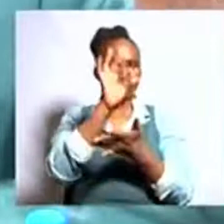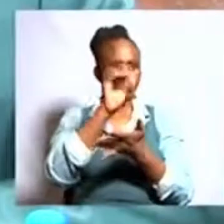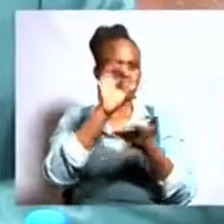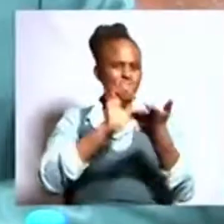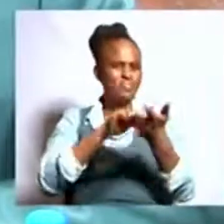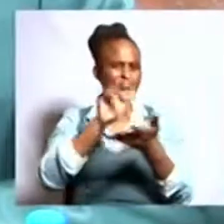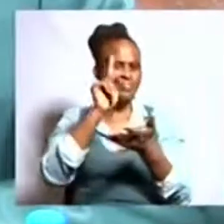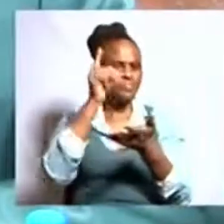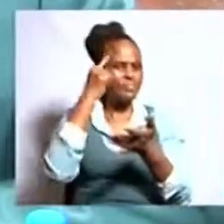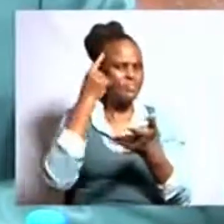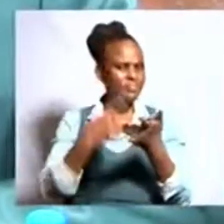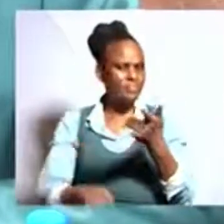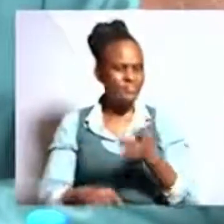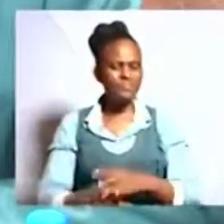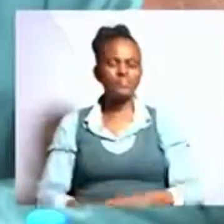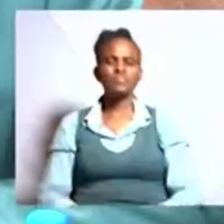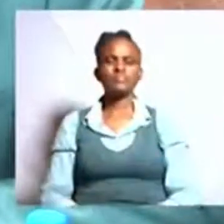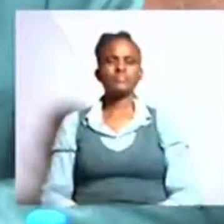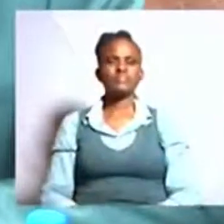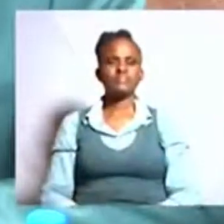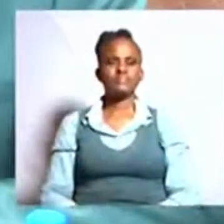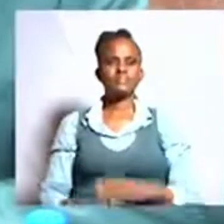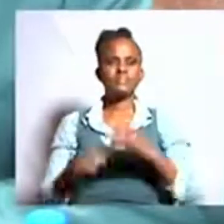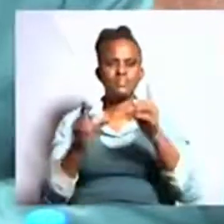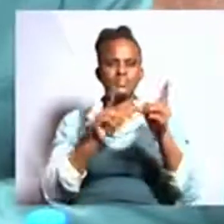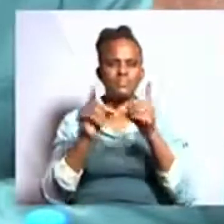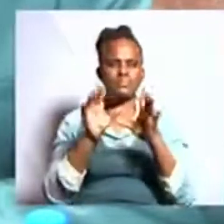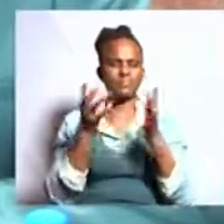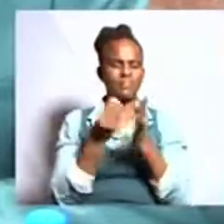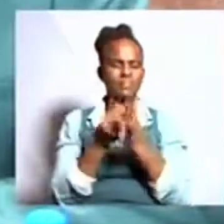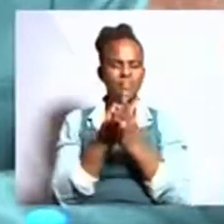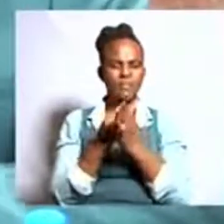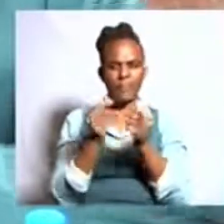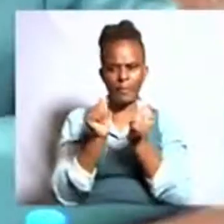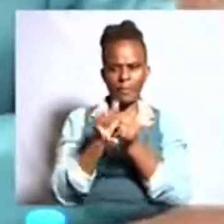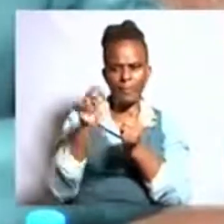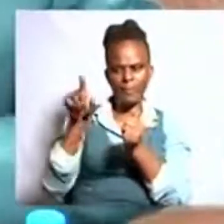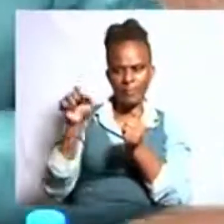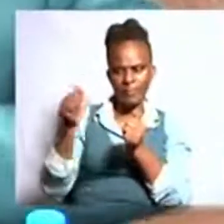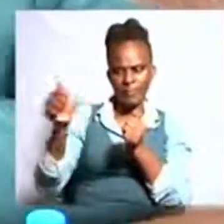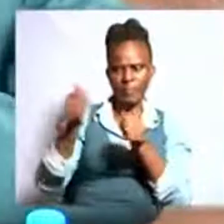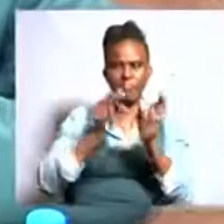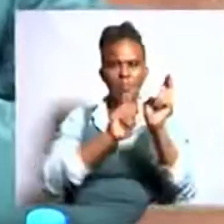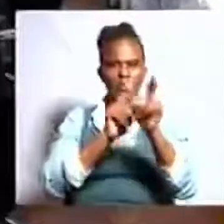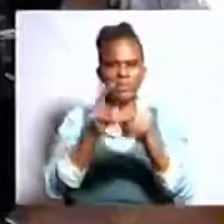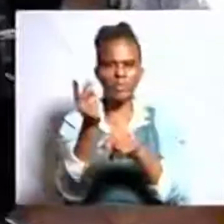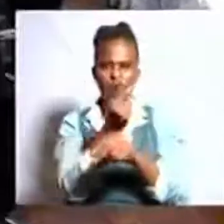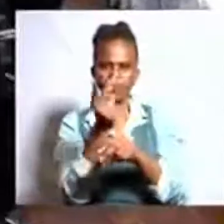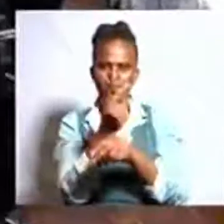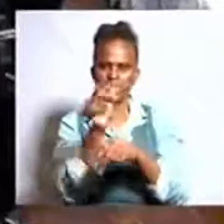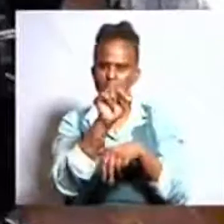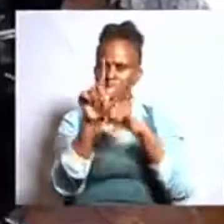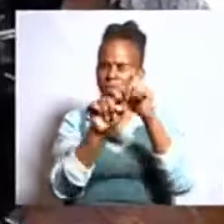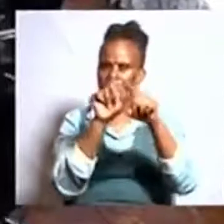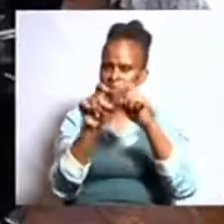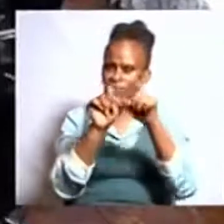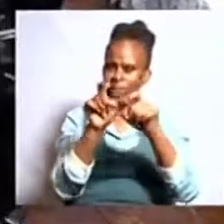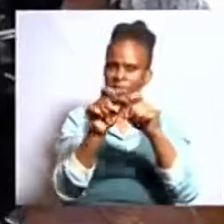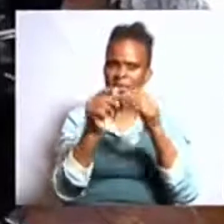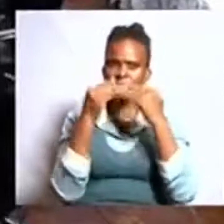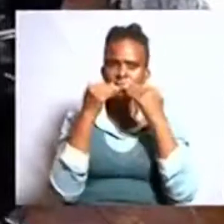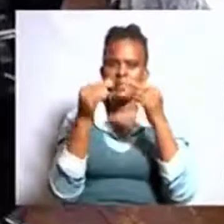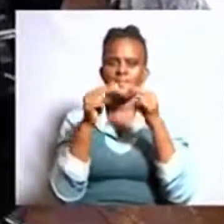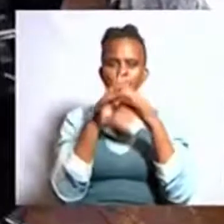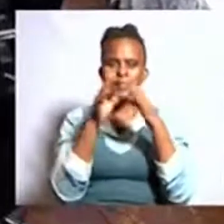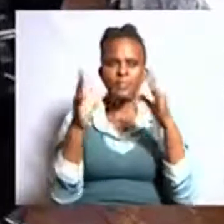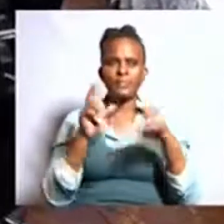be. Director of Finance, of course, through the PS. Can you respond to those 2 questions? Thank you very